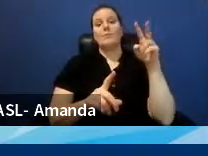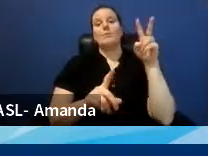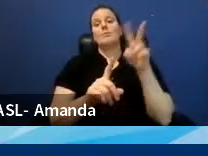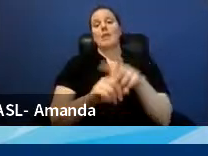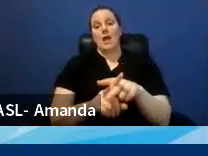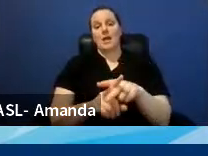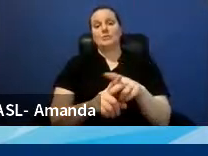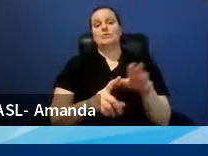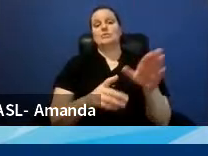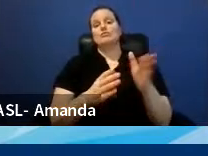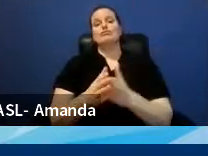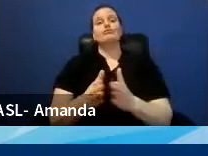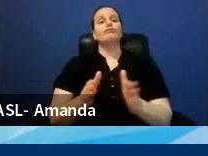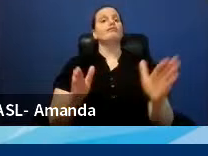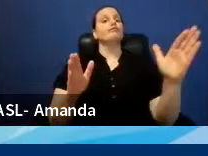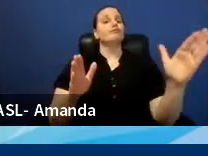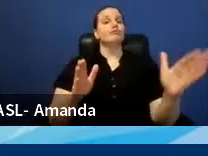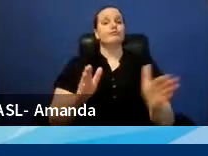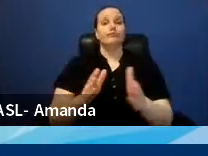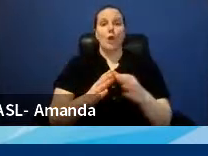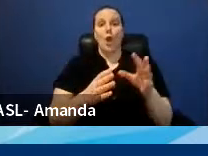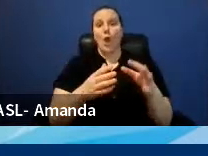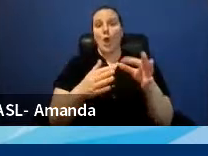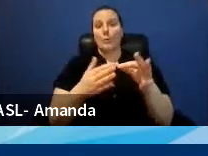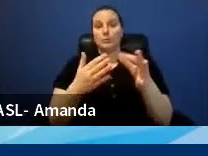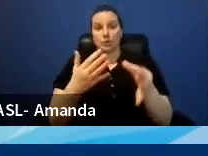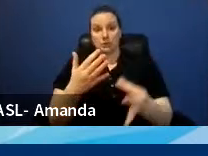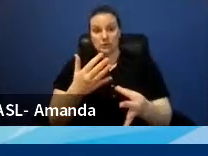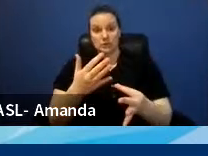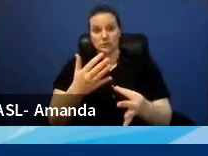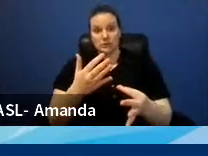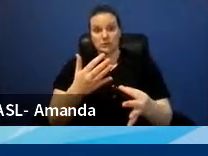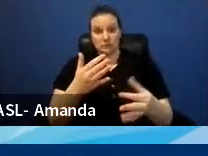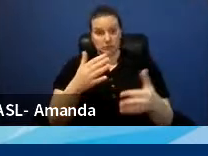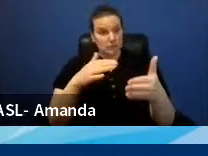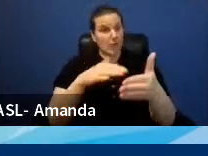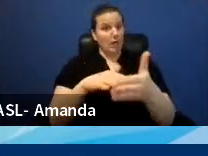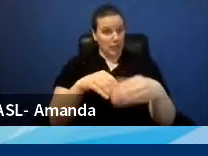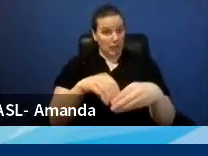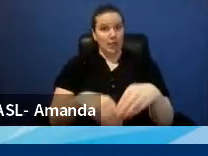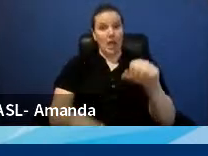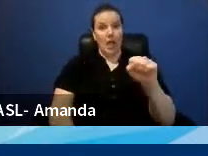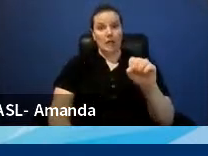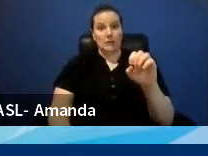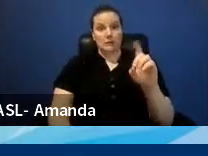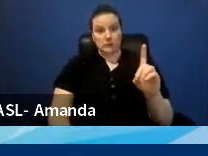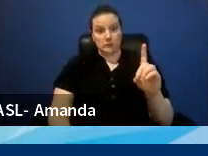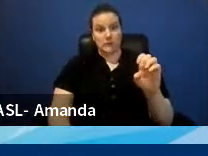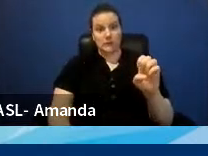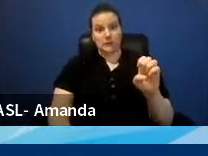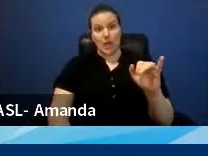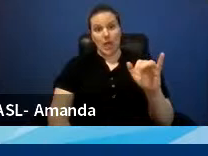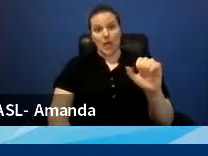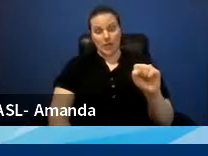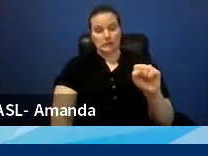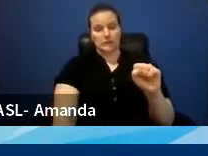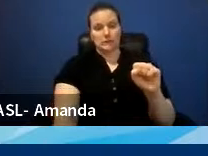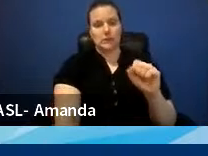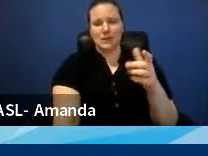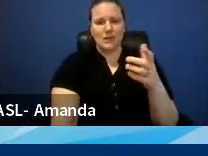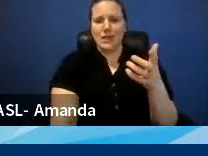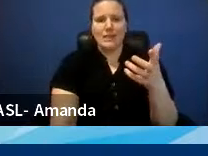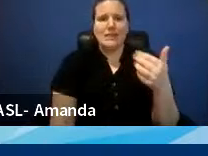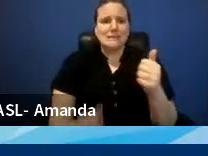range of options and alternatives that are studied in the SDEIS. The intent of these concepts